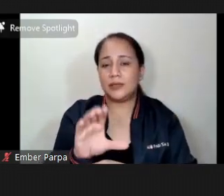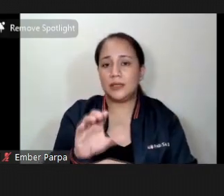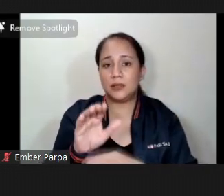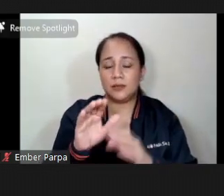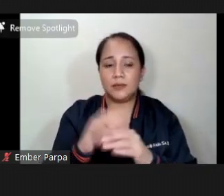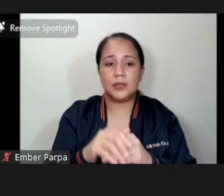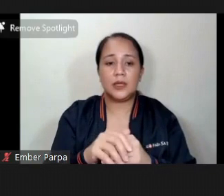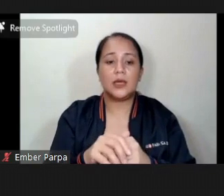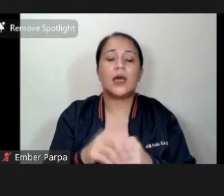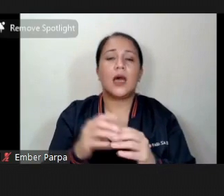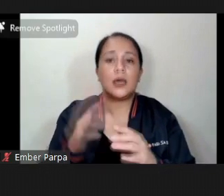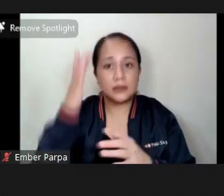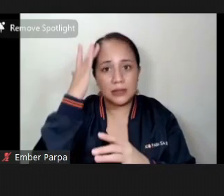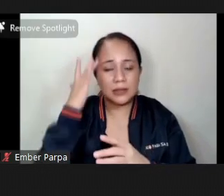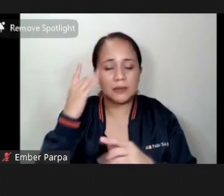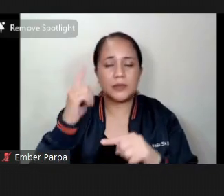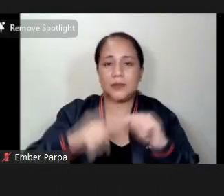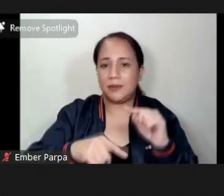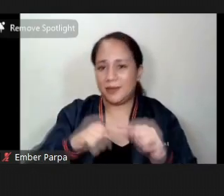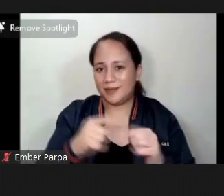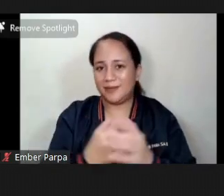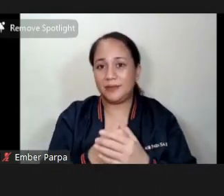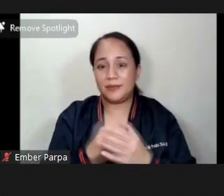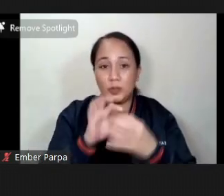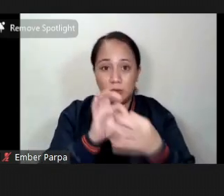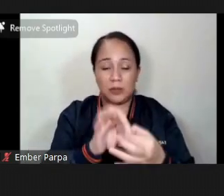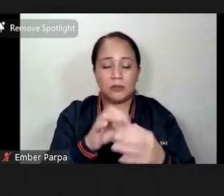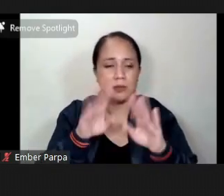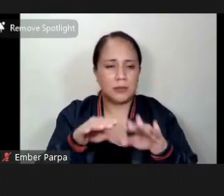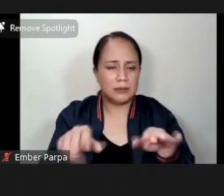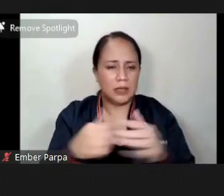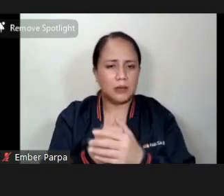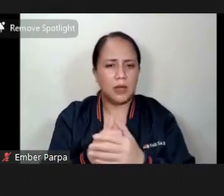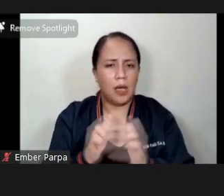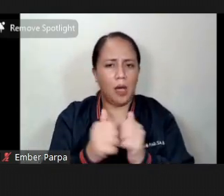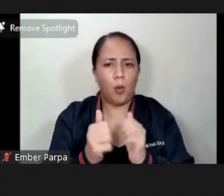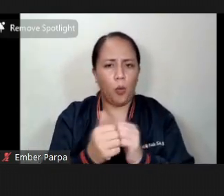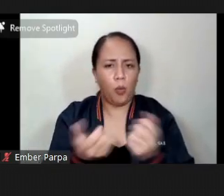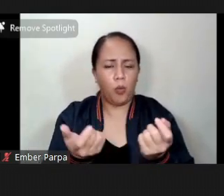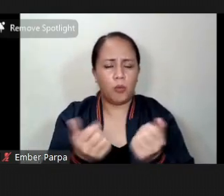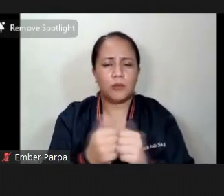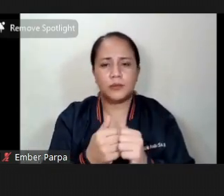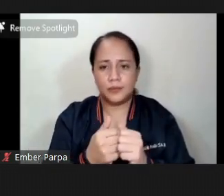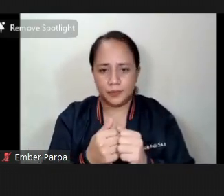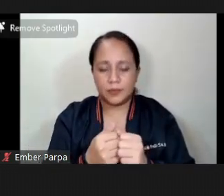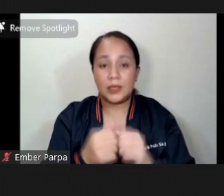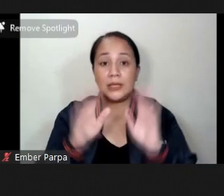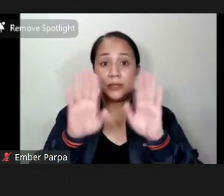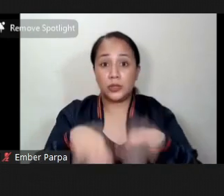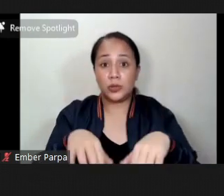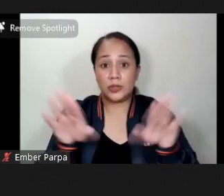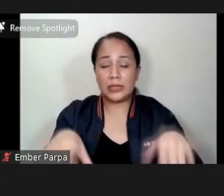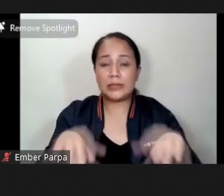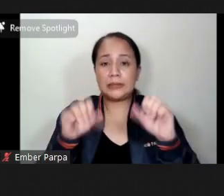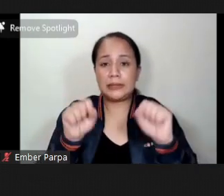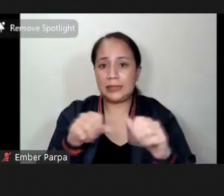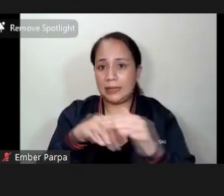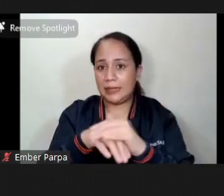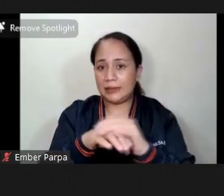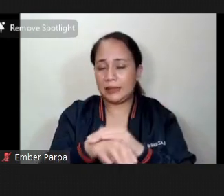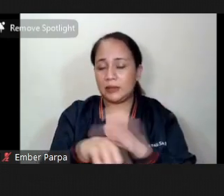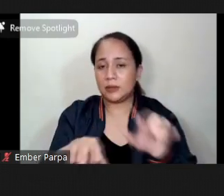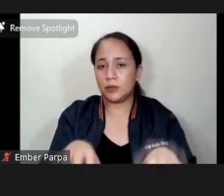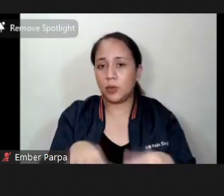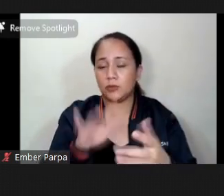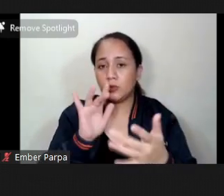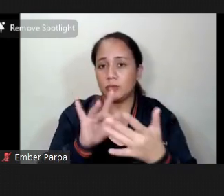at sensitibo sa mga bata. So how will that happen? Paano pong mangyayari? So children can access hotlines where